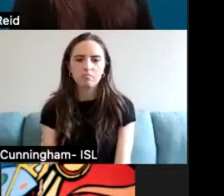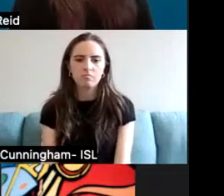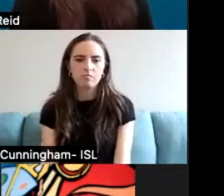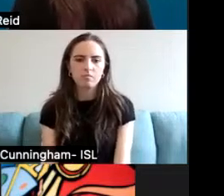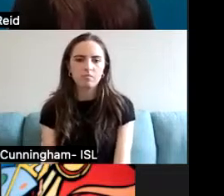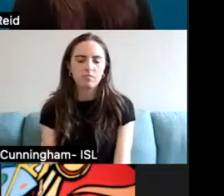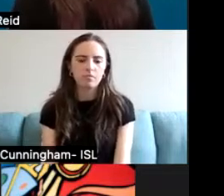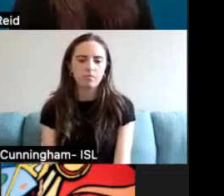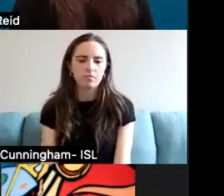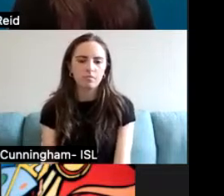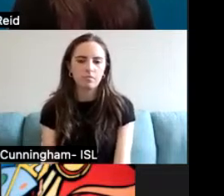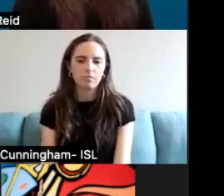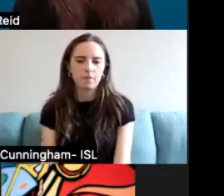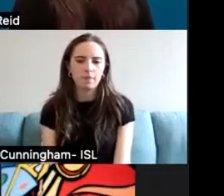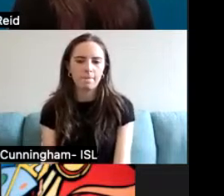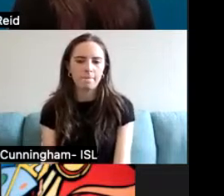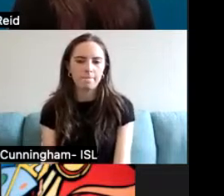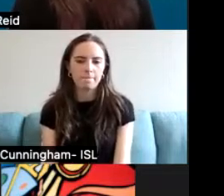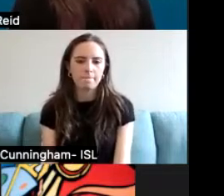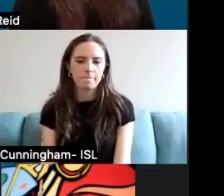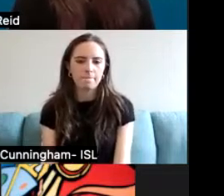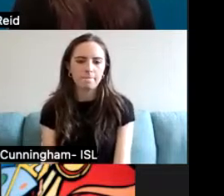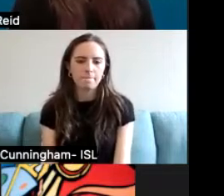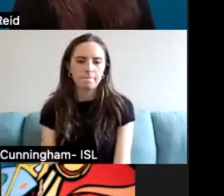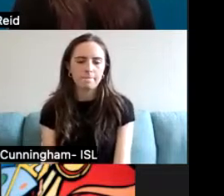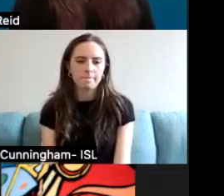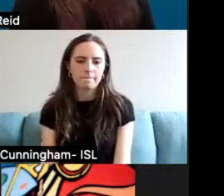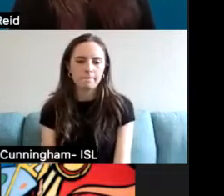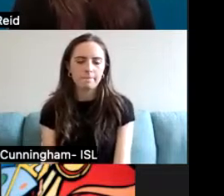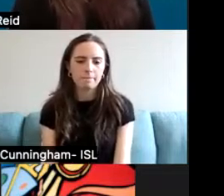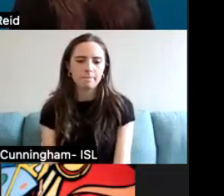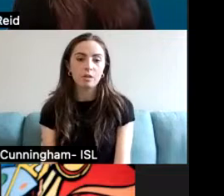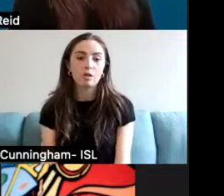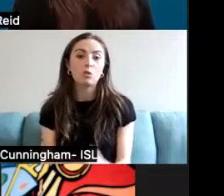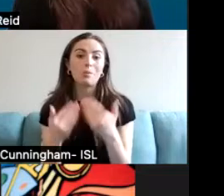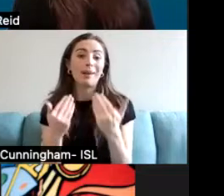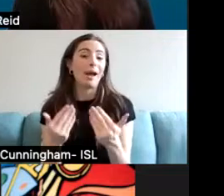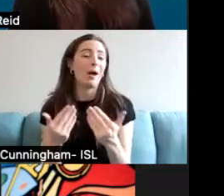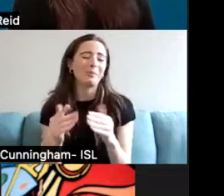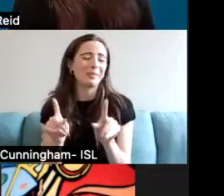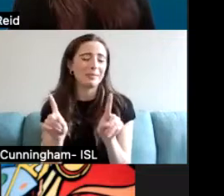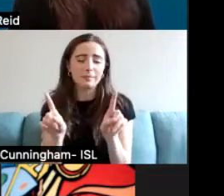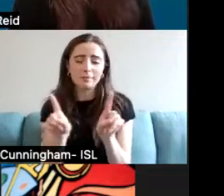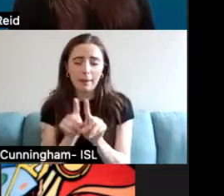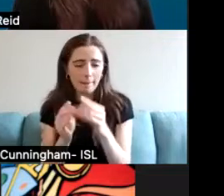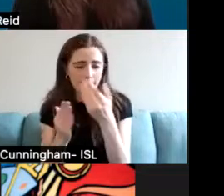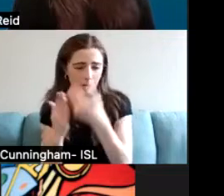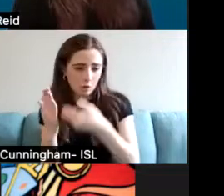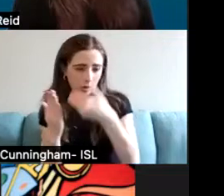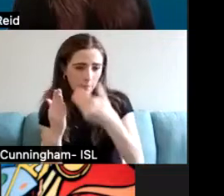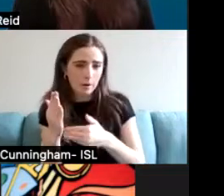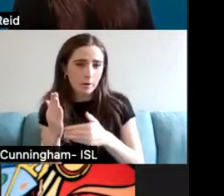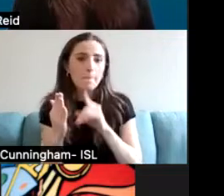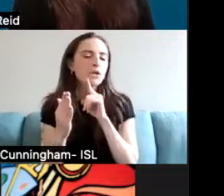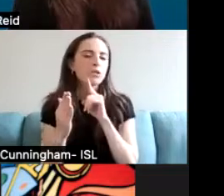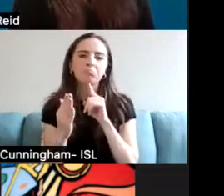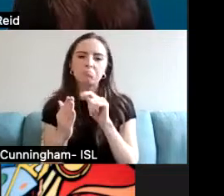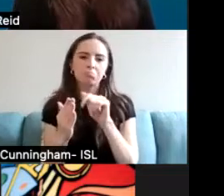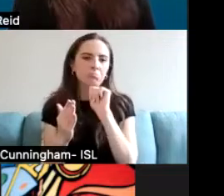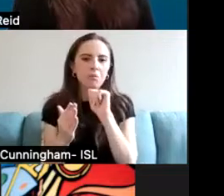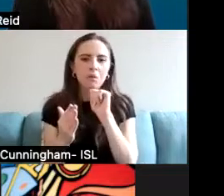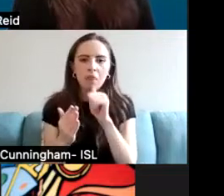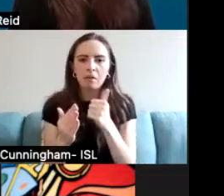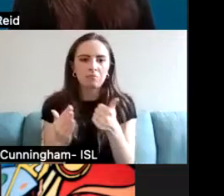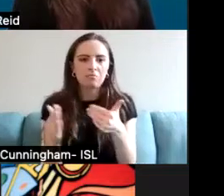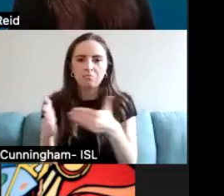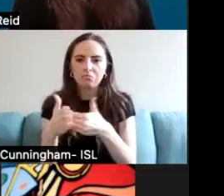So now what you're seeing is basically the same document, but this is an inaccessible version of that